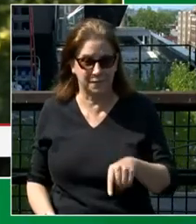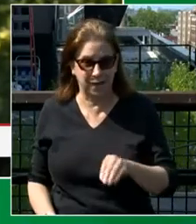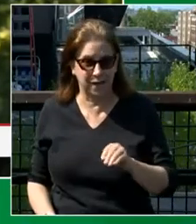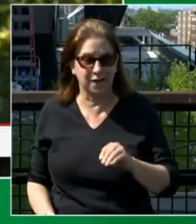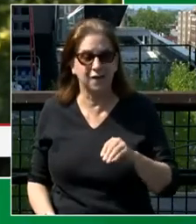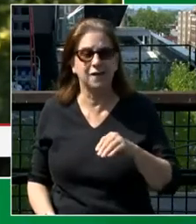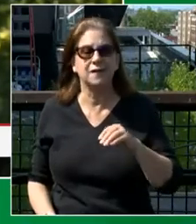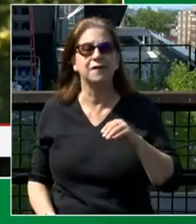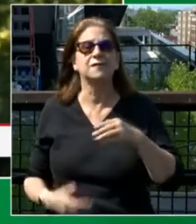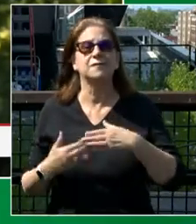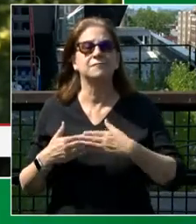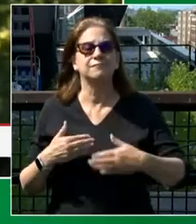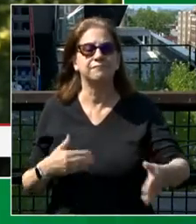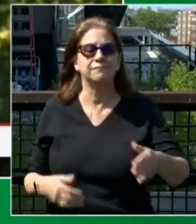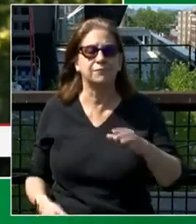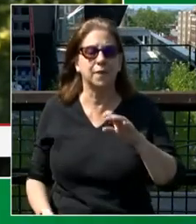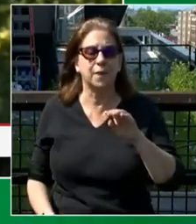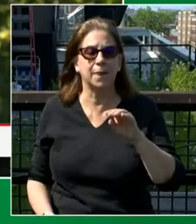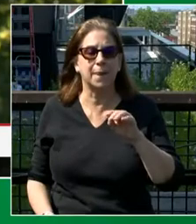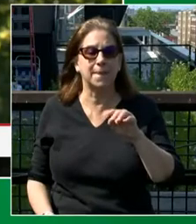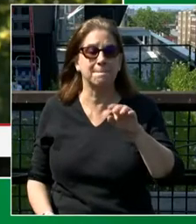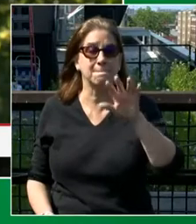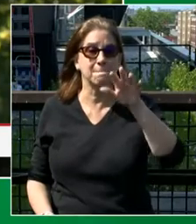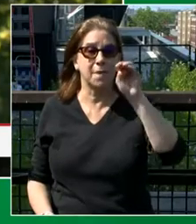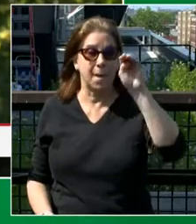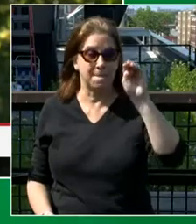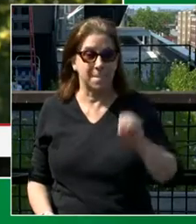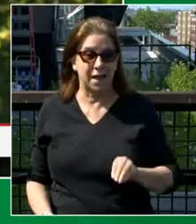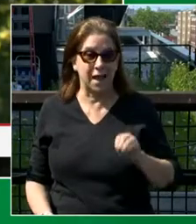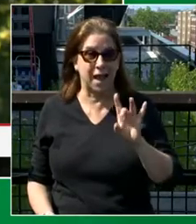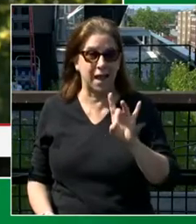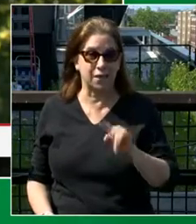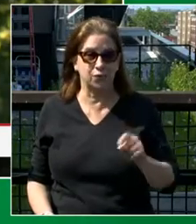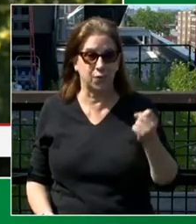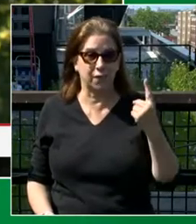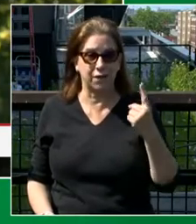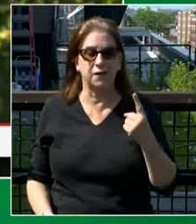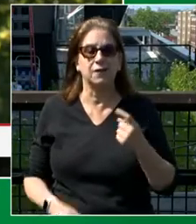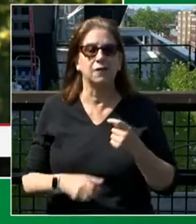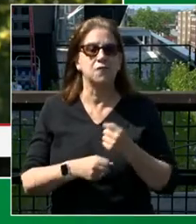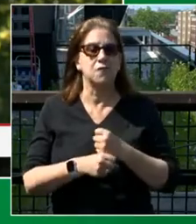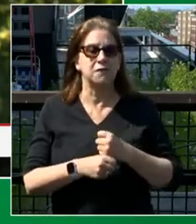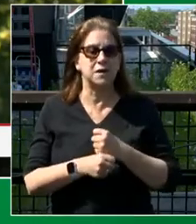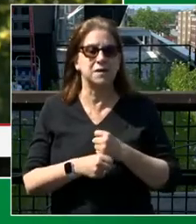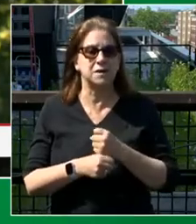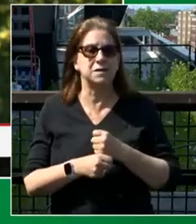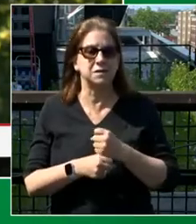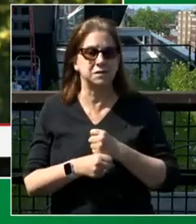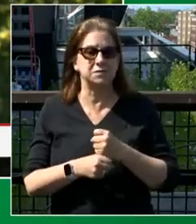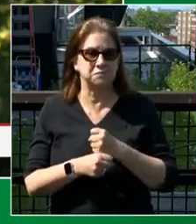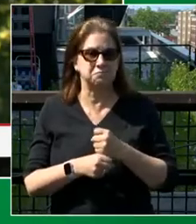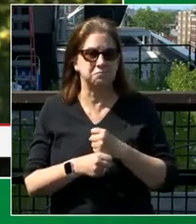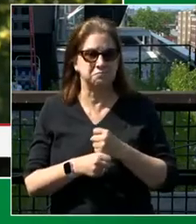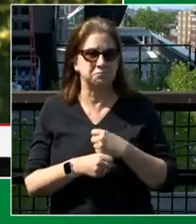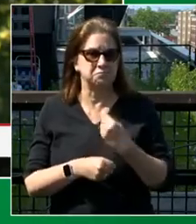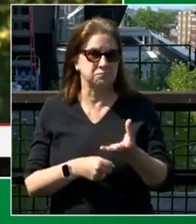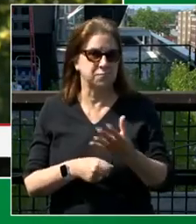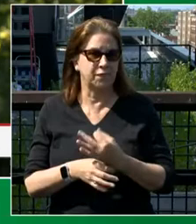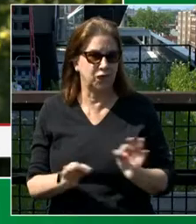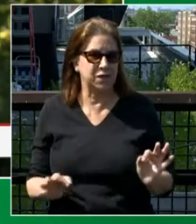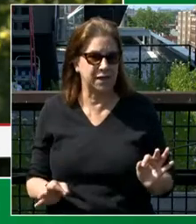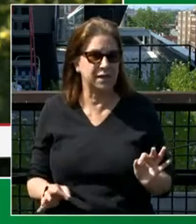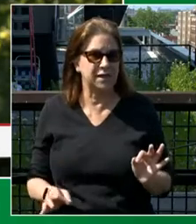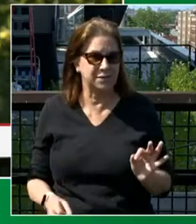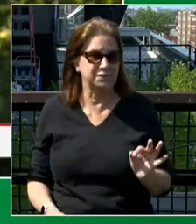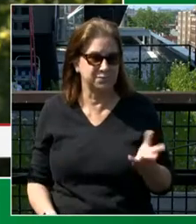can walk into some of our participating coffee shops and get a free cup of coffee on us. And so far, we